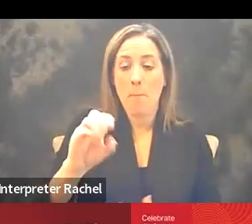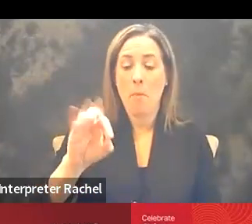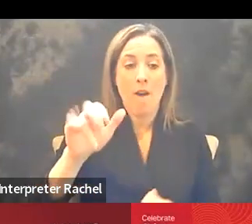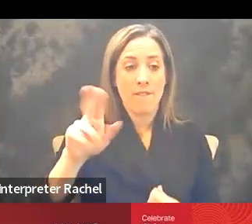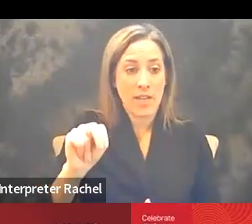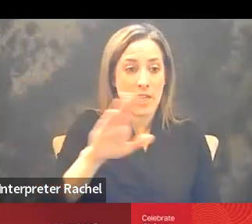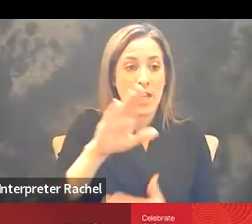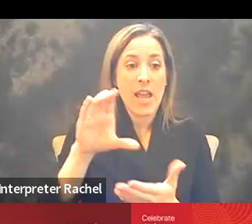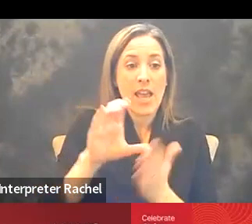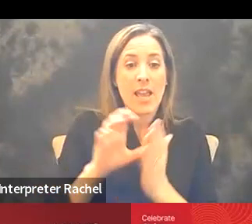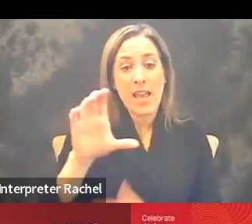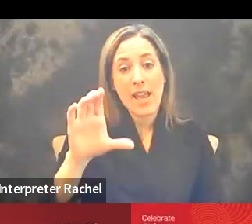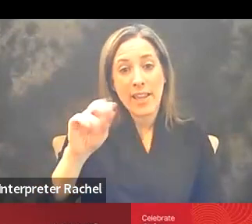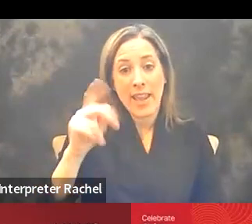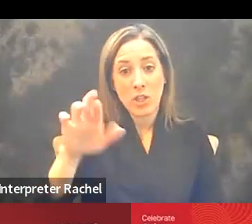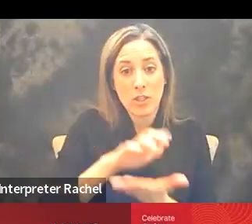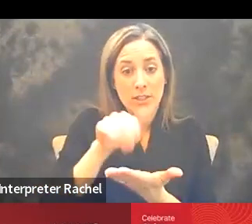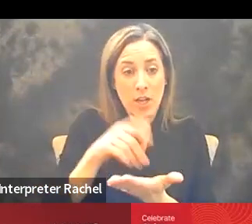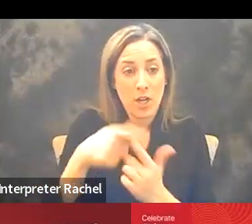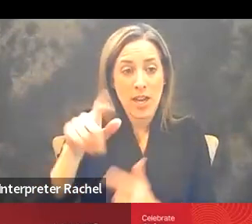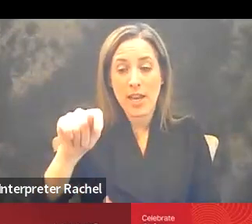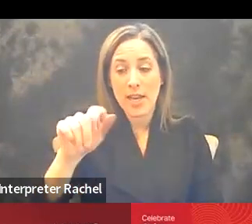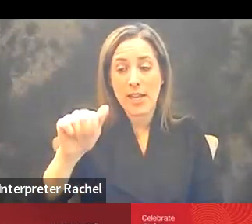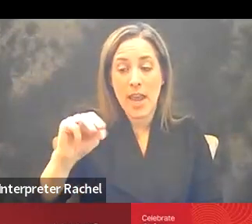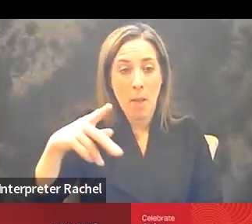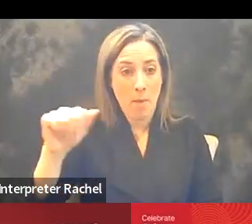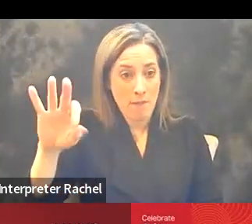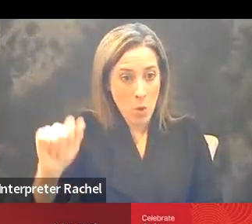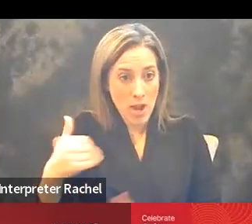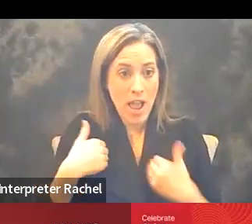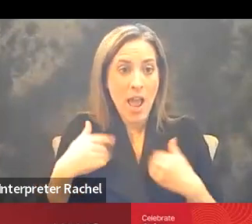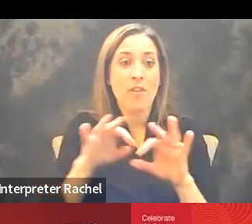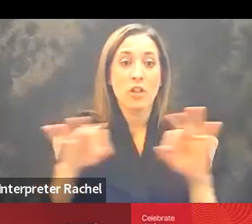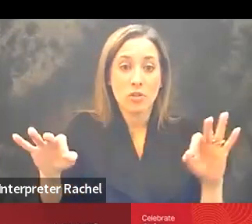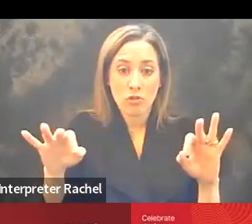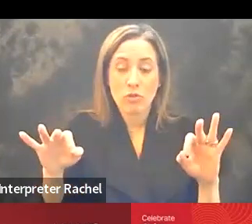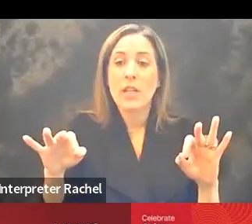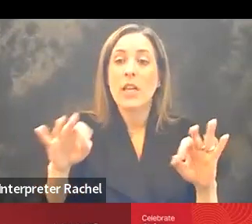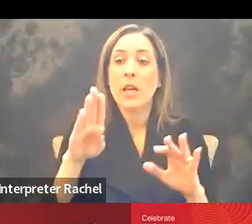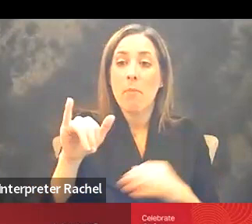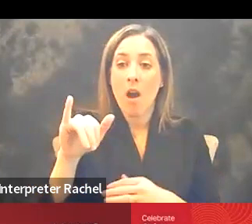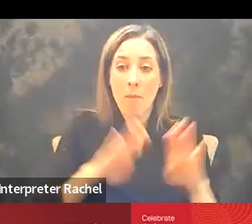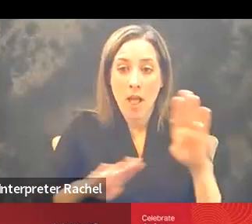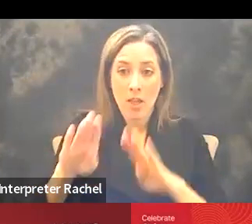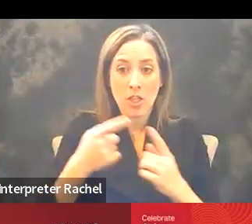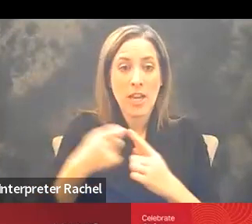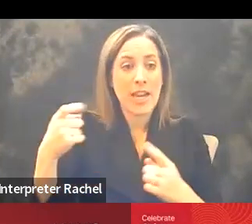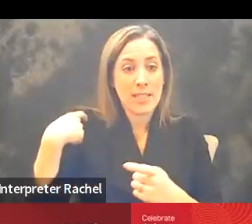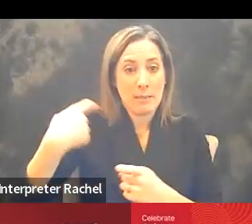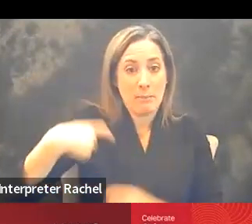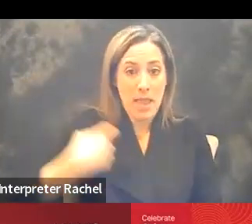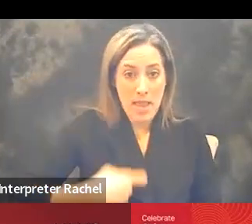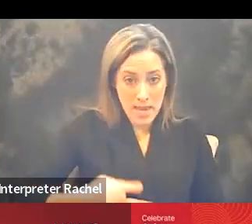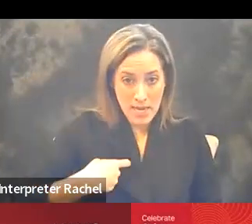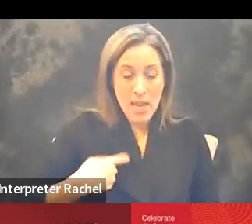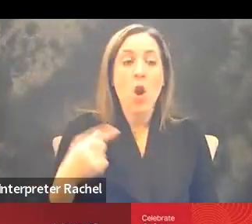Tampa, Florida. She holds a bachelor's degree in English philology from the Universidad Complutense de Madrid in Madrid, Spain, where